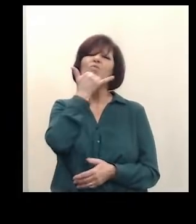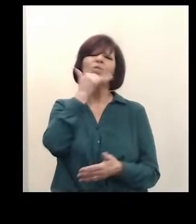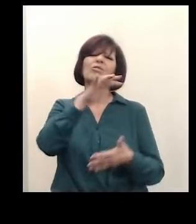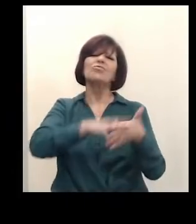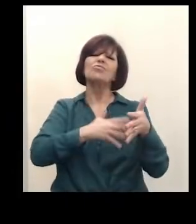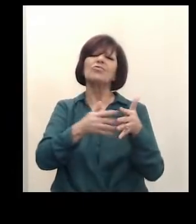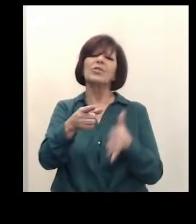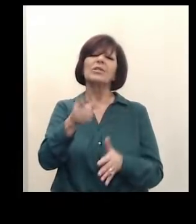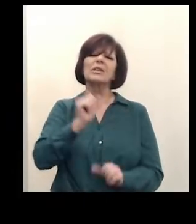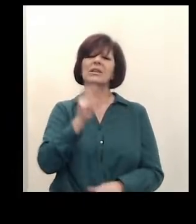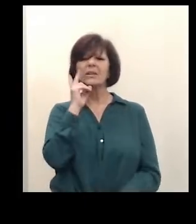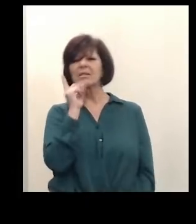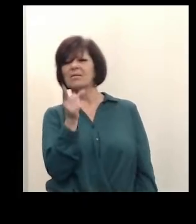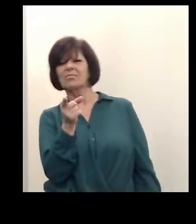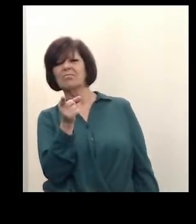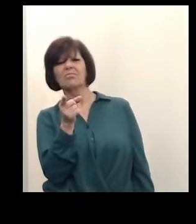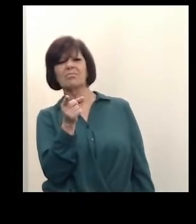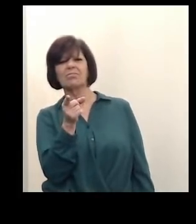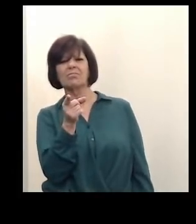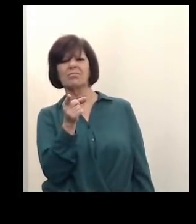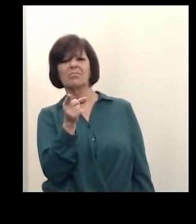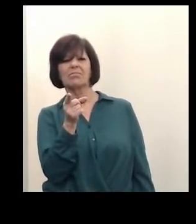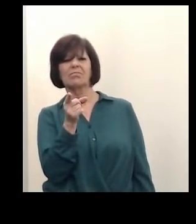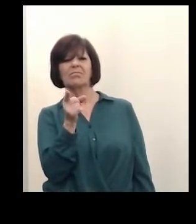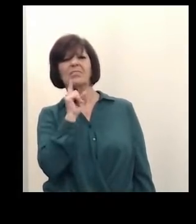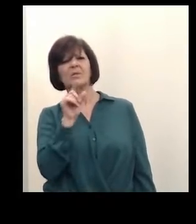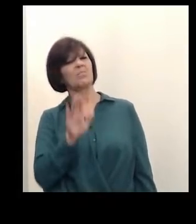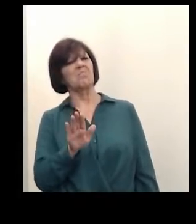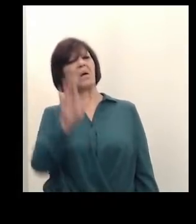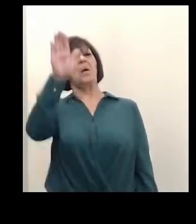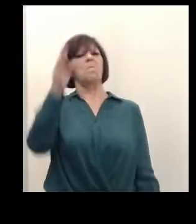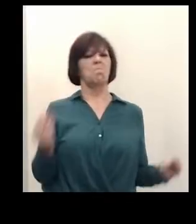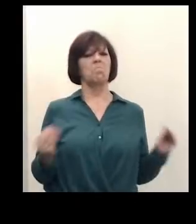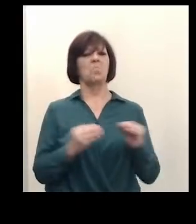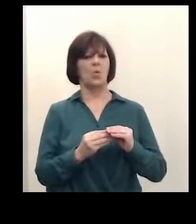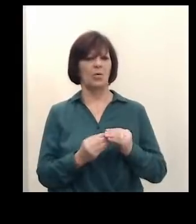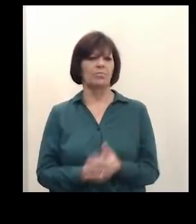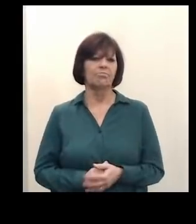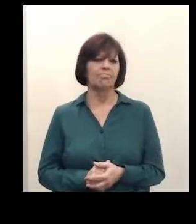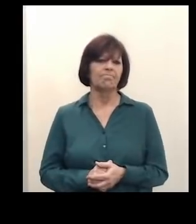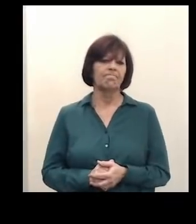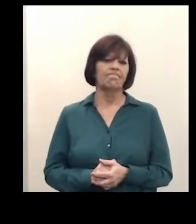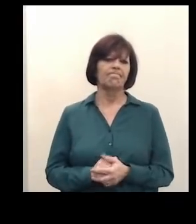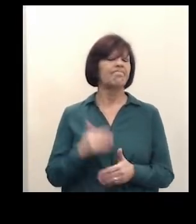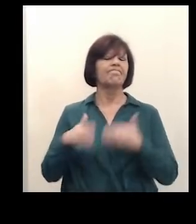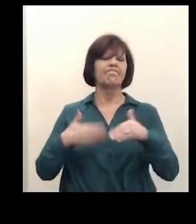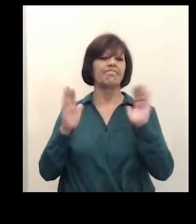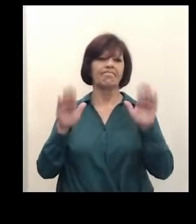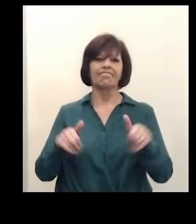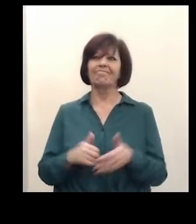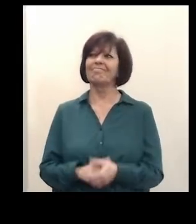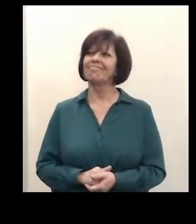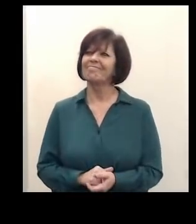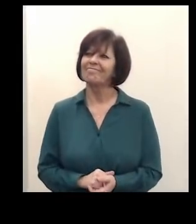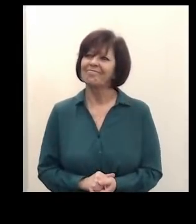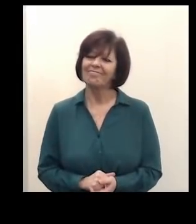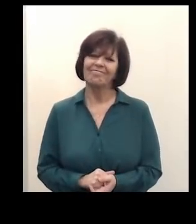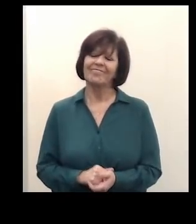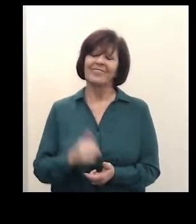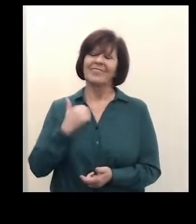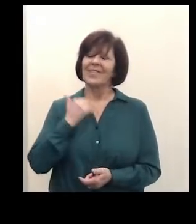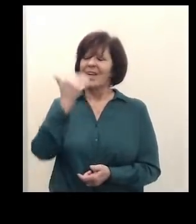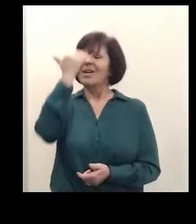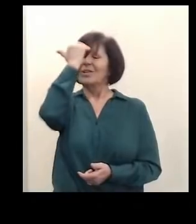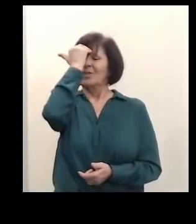can see it because it's got the wrong date. We should be higher than that. So I'll just have to move on from that because I know we have more people